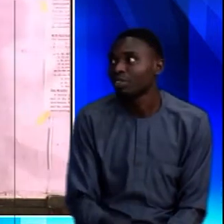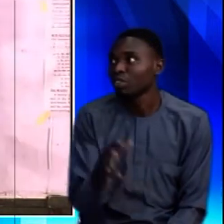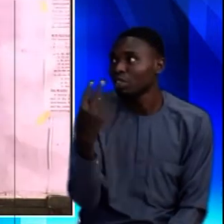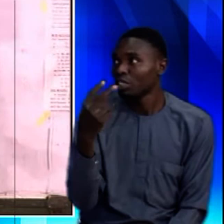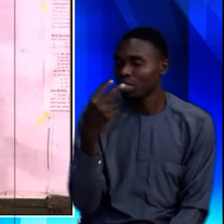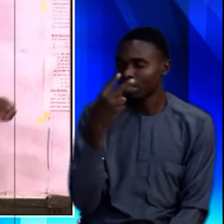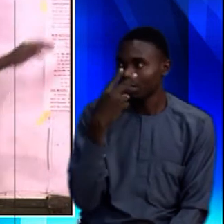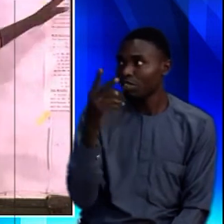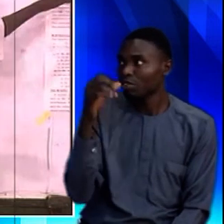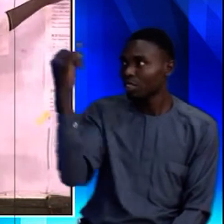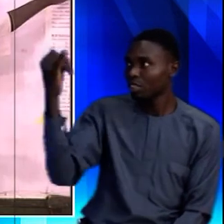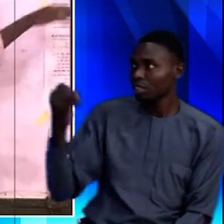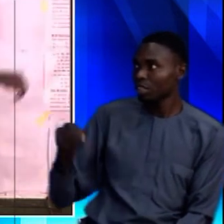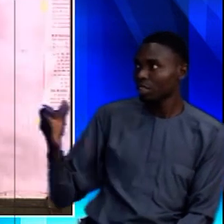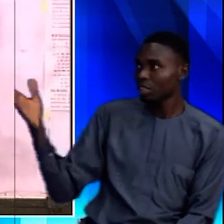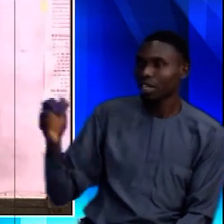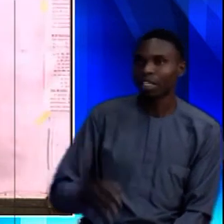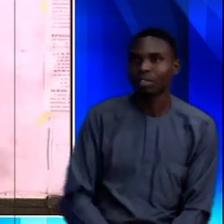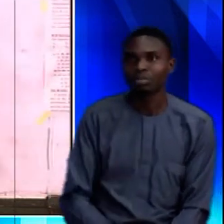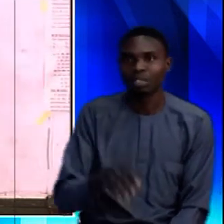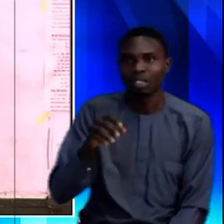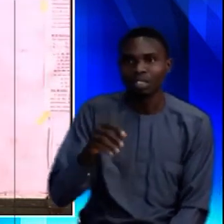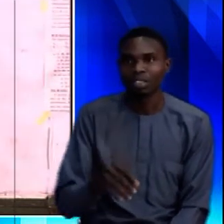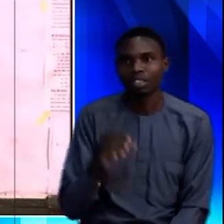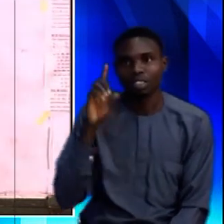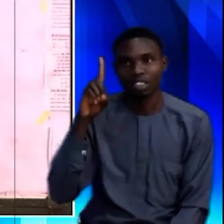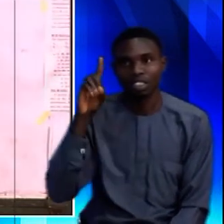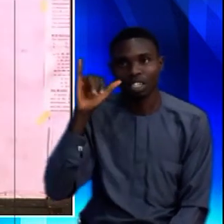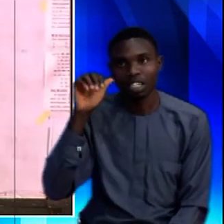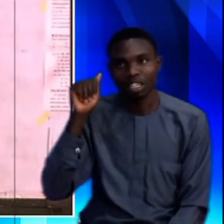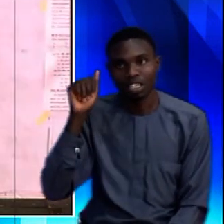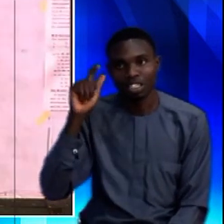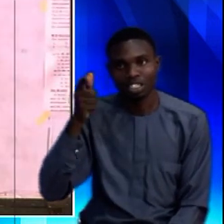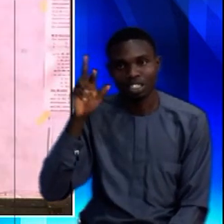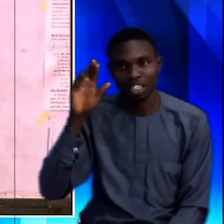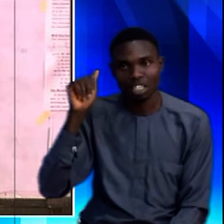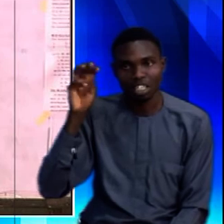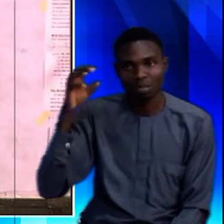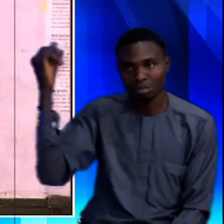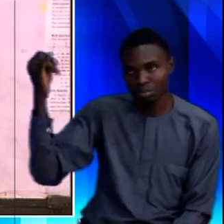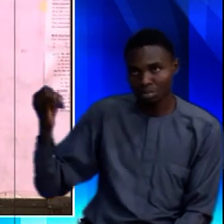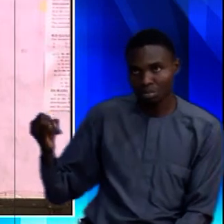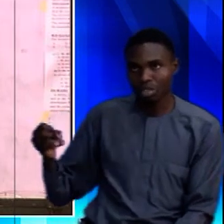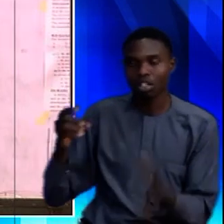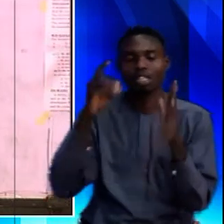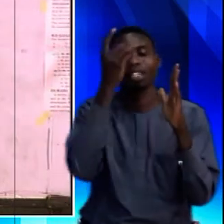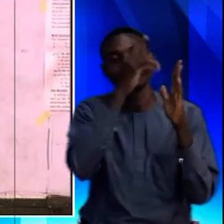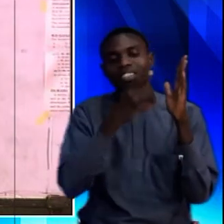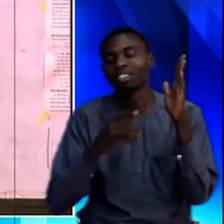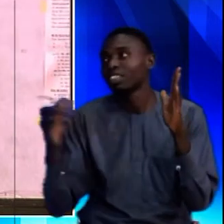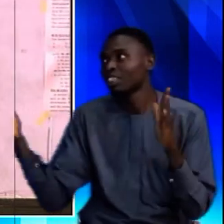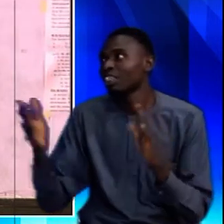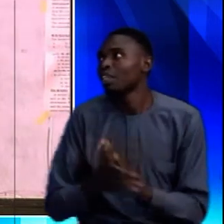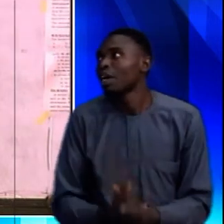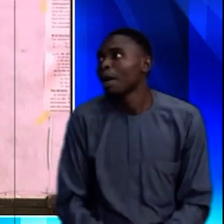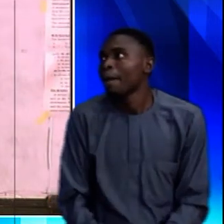here. Below is a diagram that shows a simple channel of distribution. That means the stages that pass before the